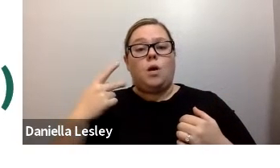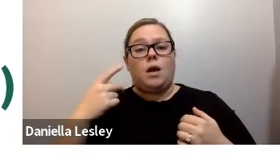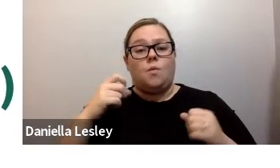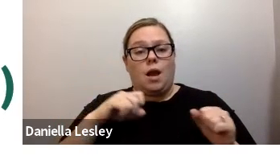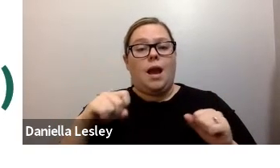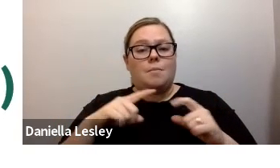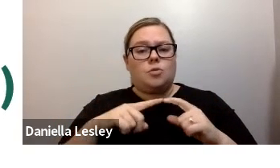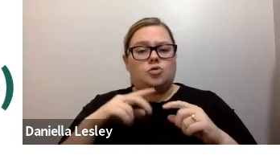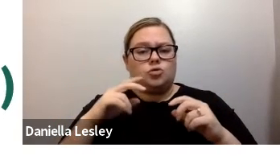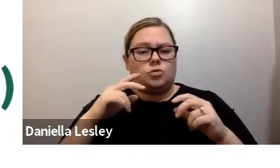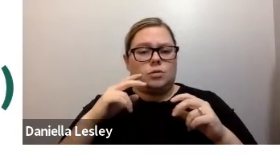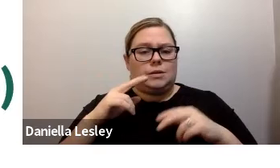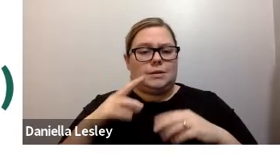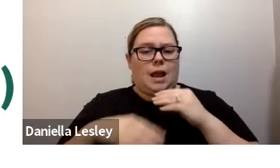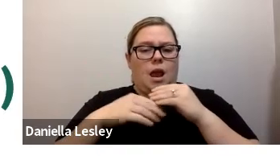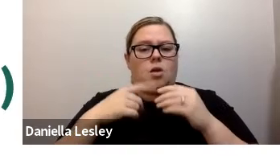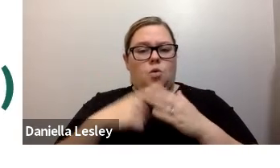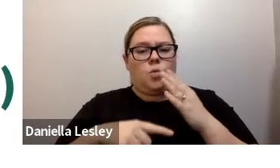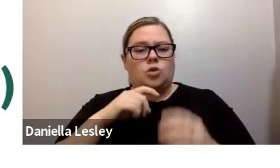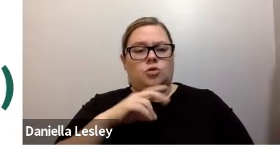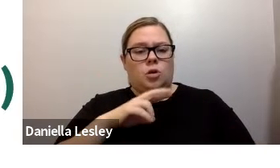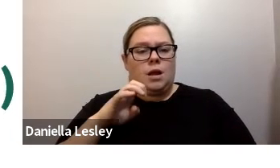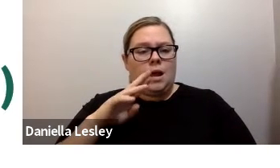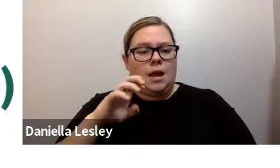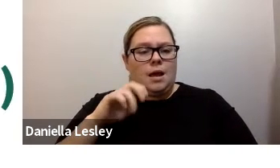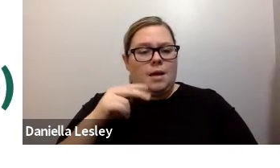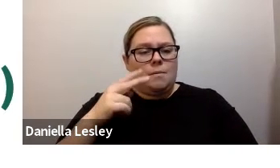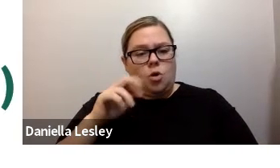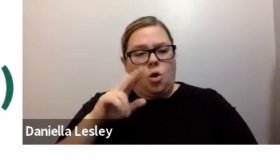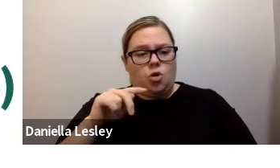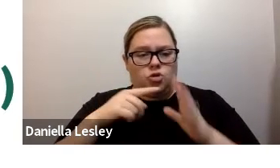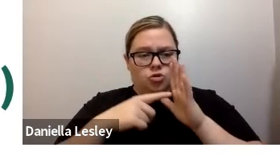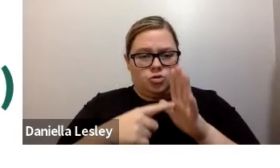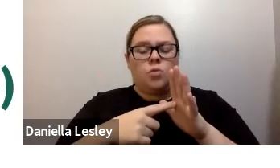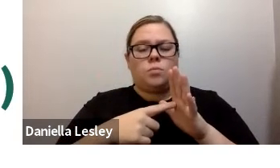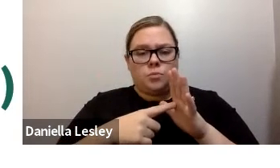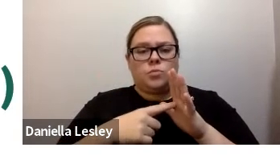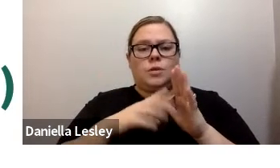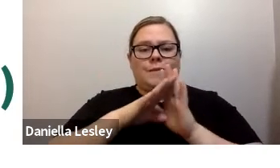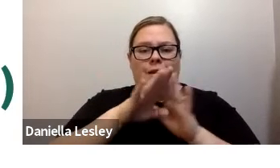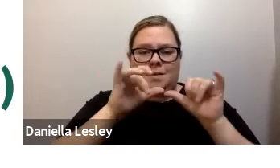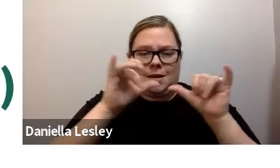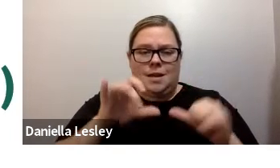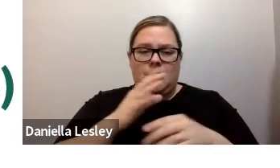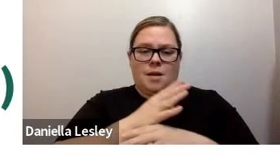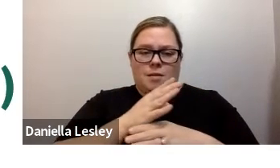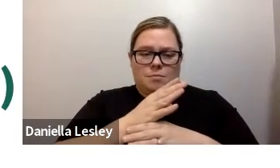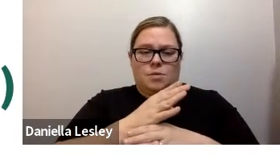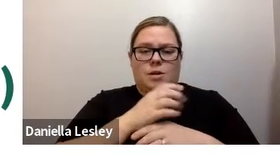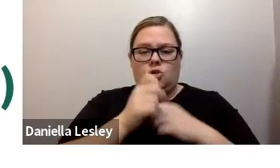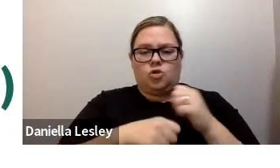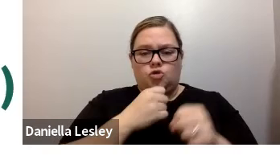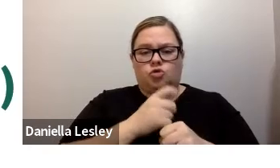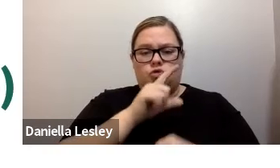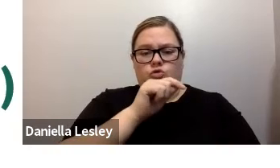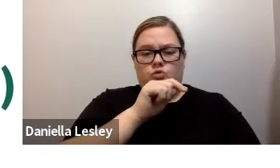to building on what Dr. Alan Eberhard showed. We developed a physical activity monitor system between the years 2011